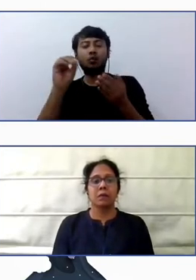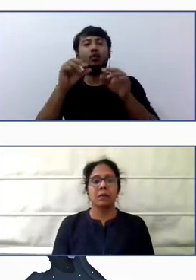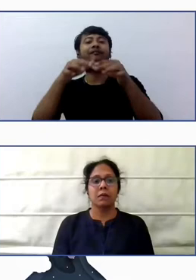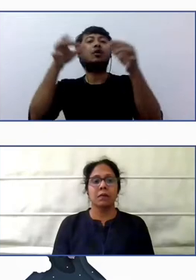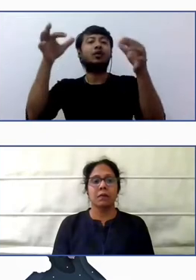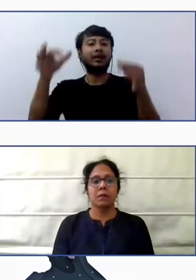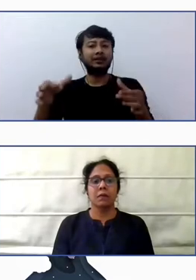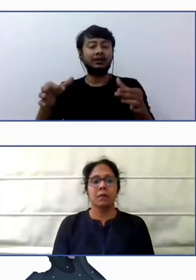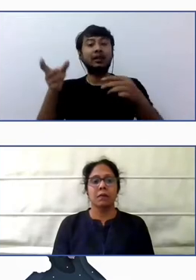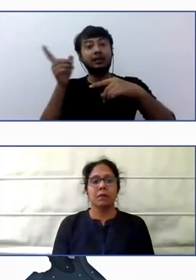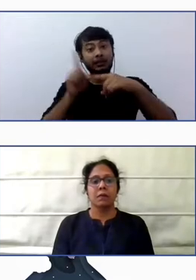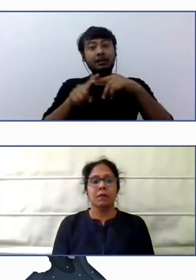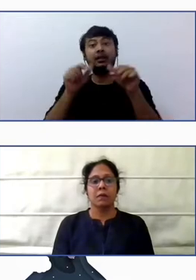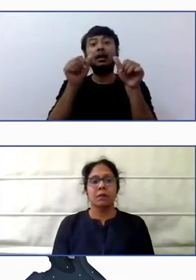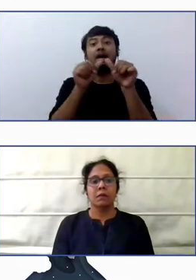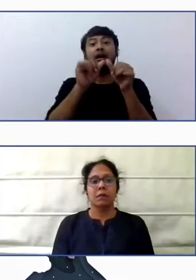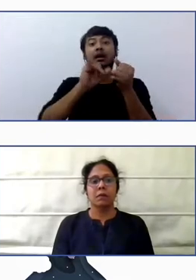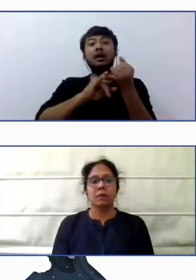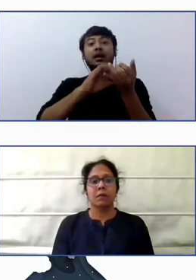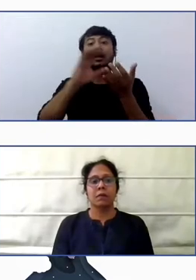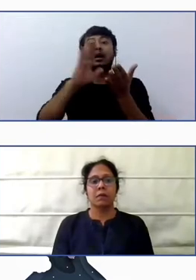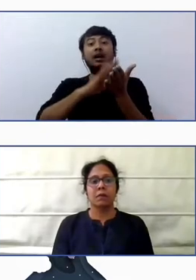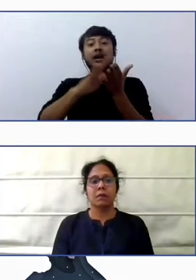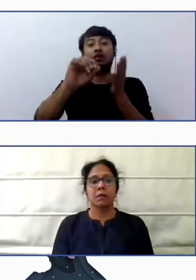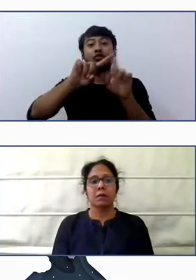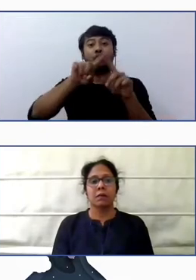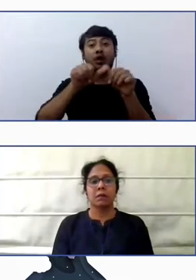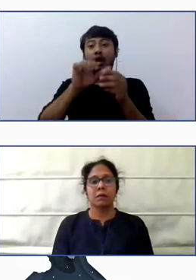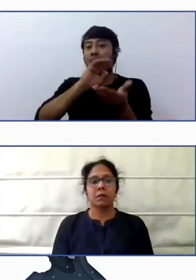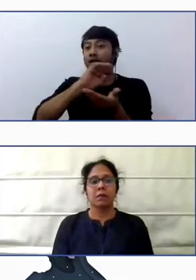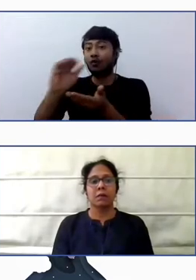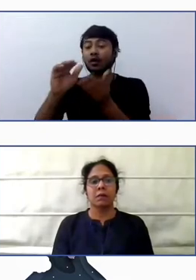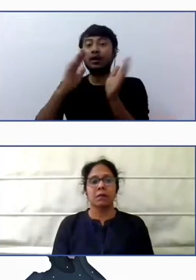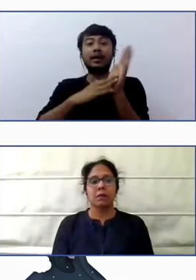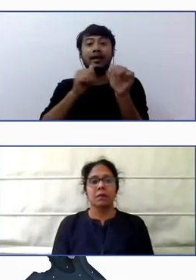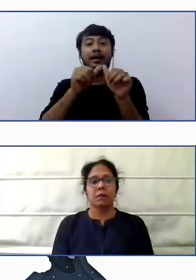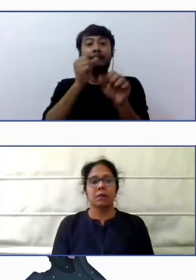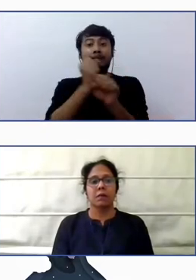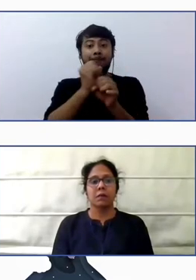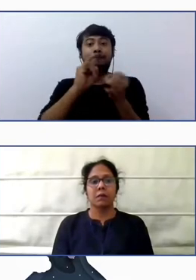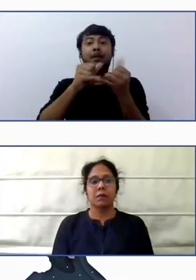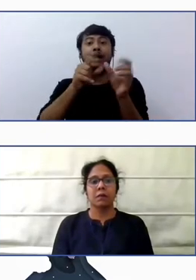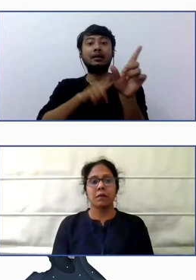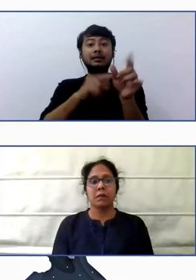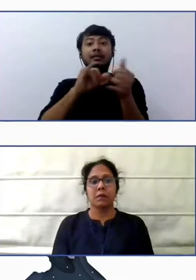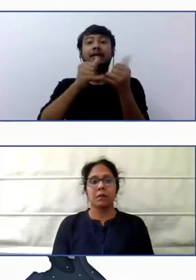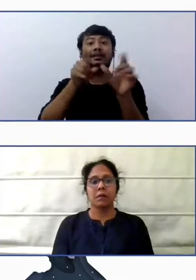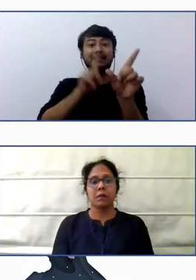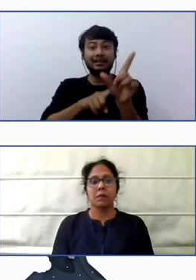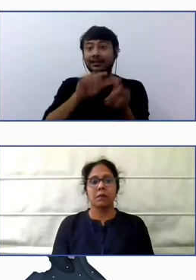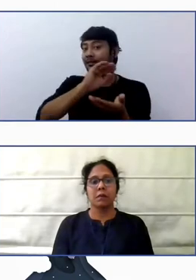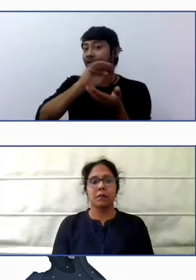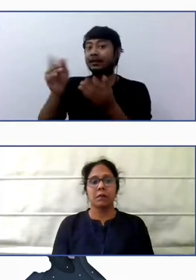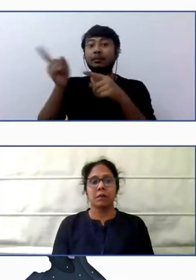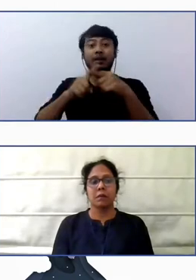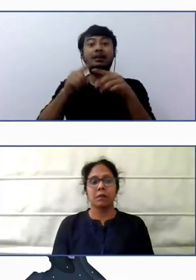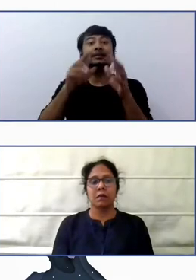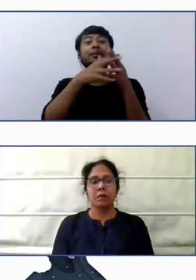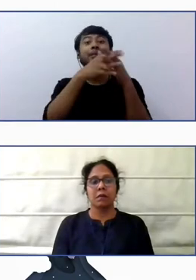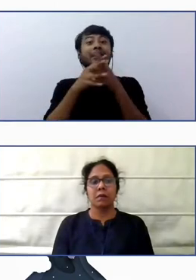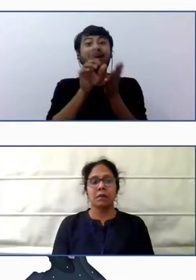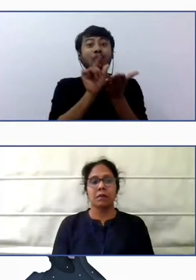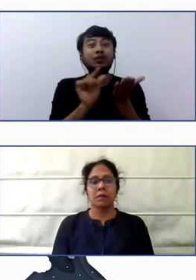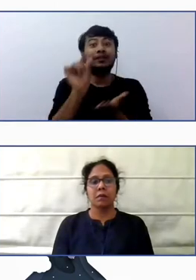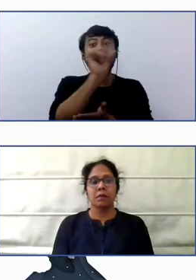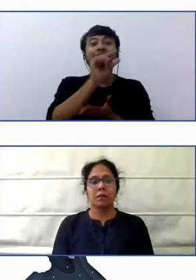in 2008, Max Essay in 2011, and the trustees of University of Massachusetts had awarded him the